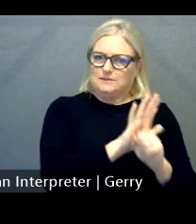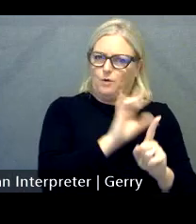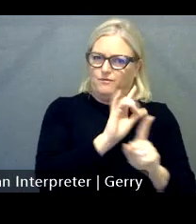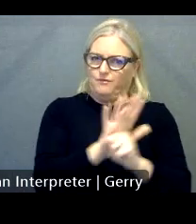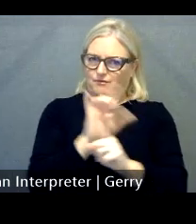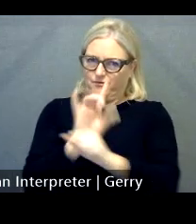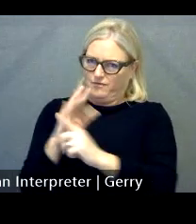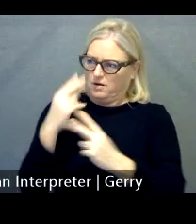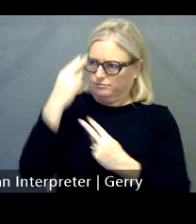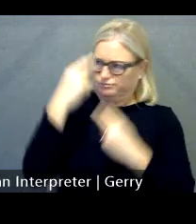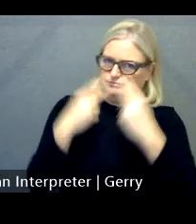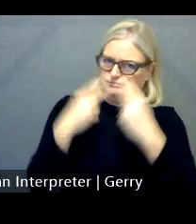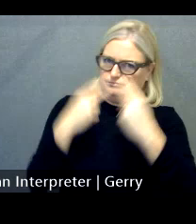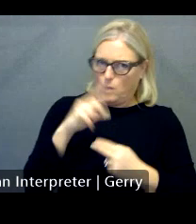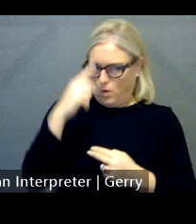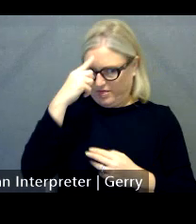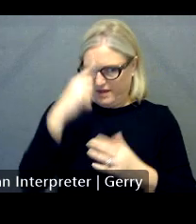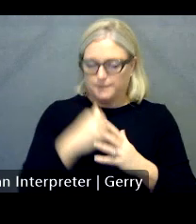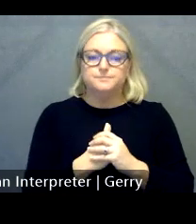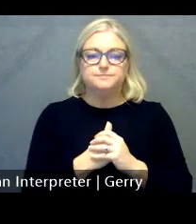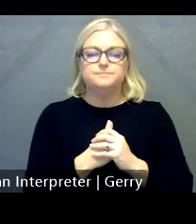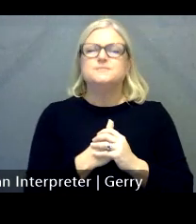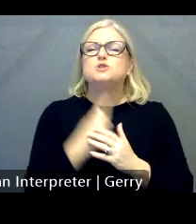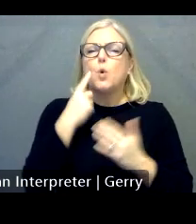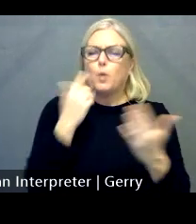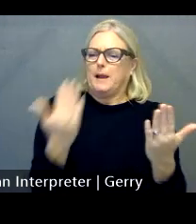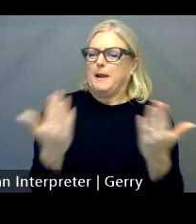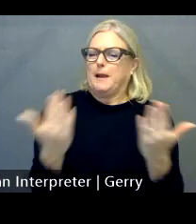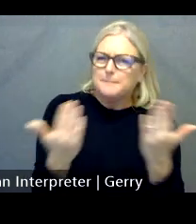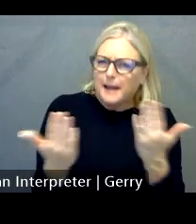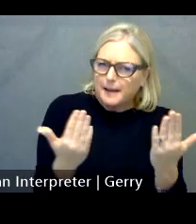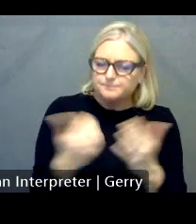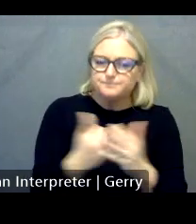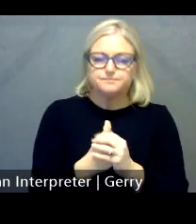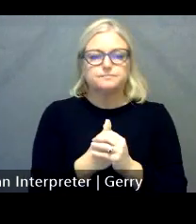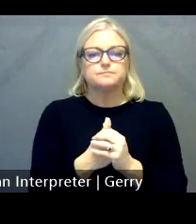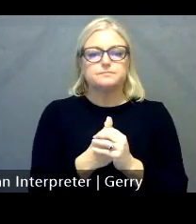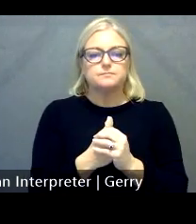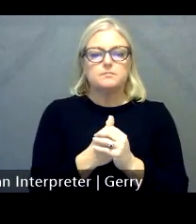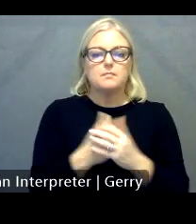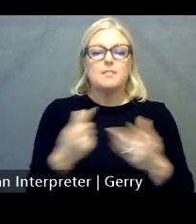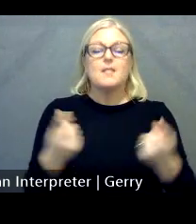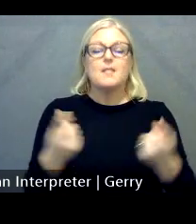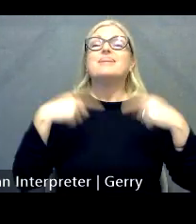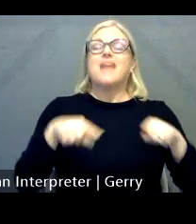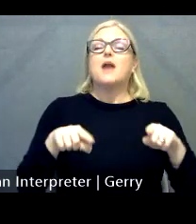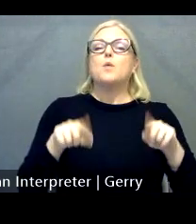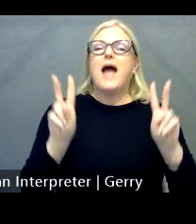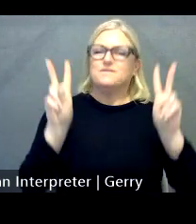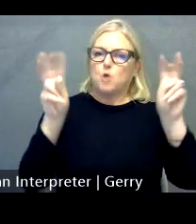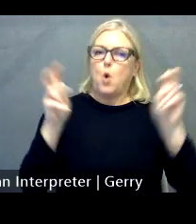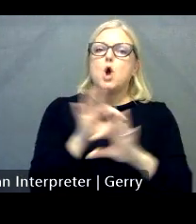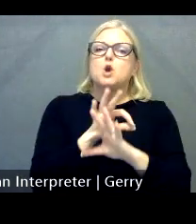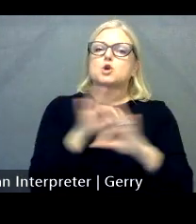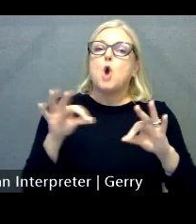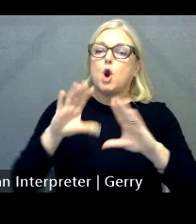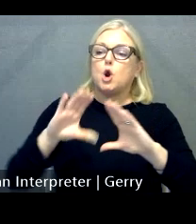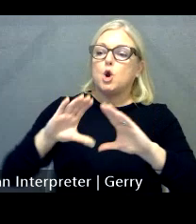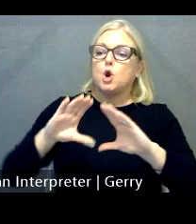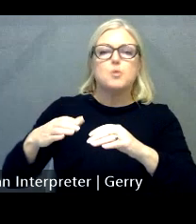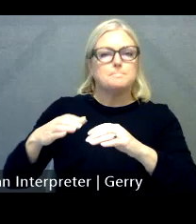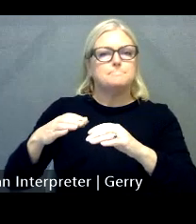factor analysis. Then we've also checked what we call non-group validity, which is about basically checking your instrument